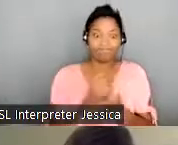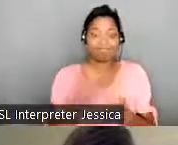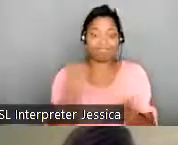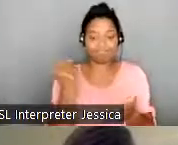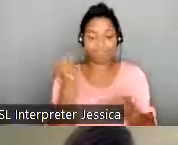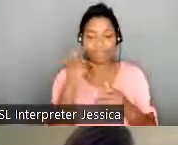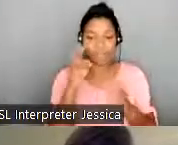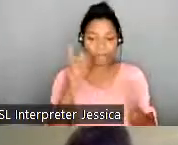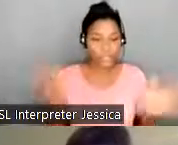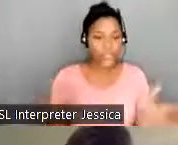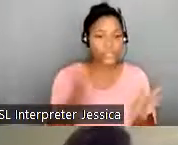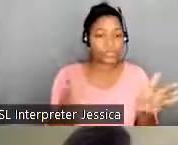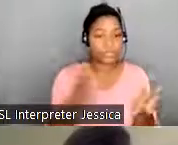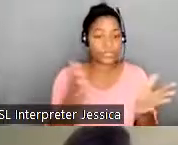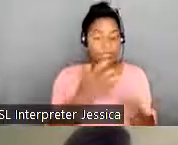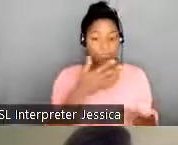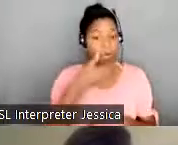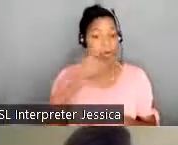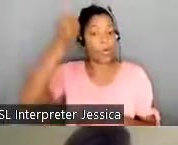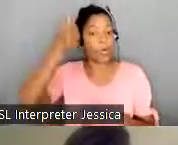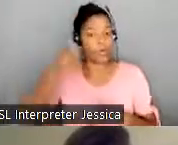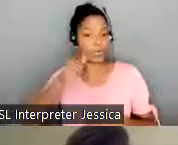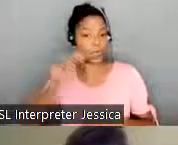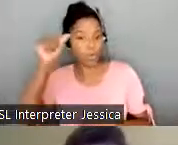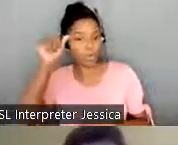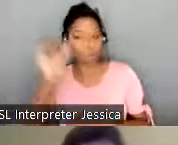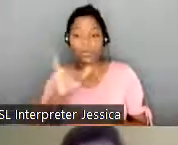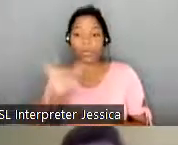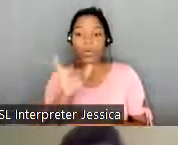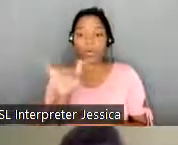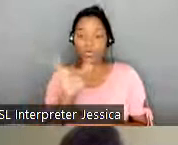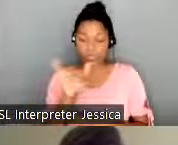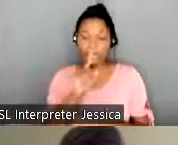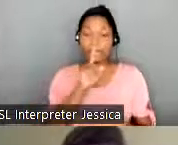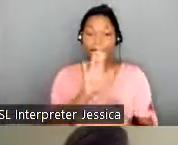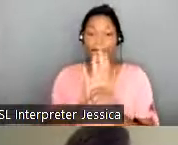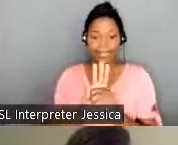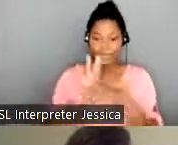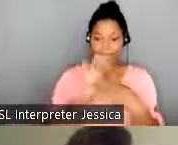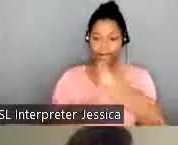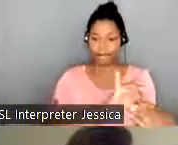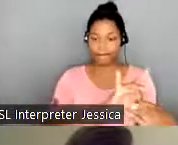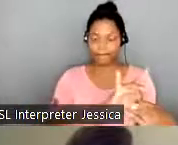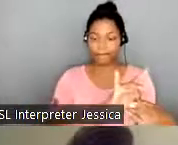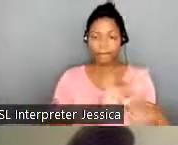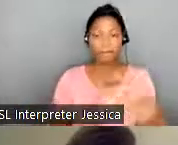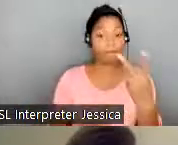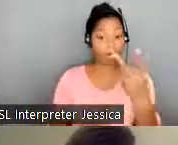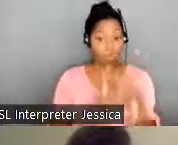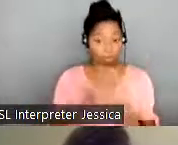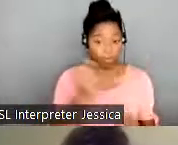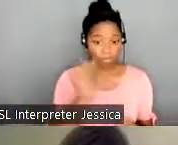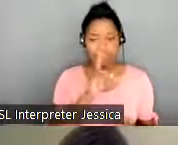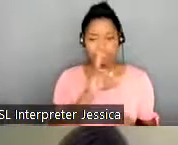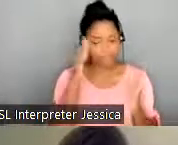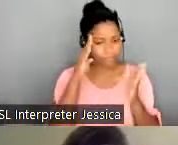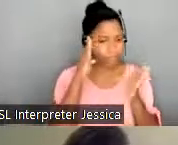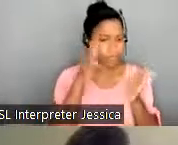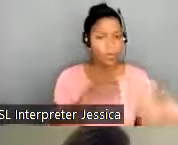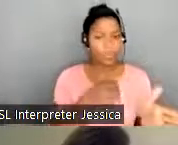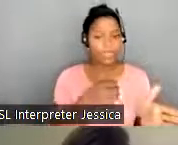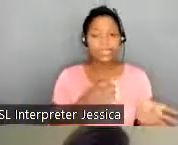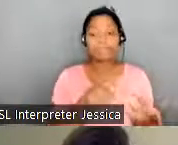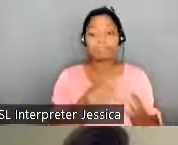Engaging Older Adults, and Commit to Connect. Both ENGAGED and Commit to Connect are focused on